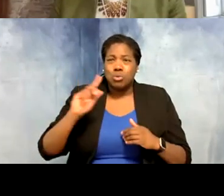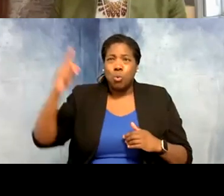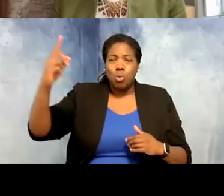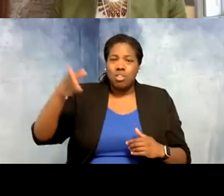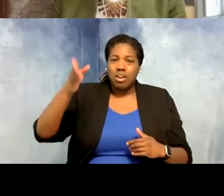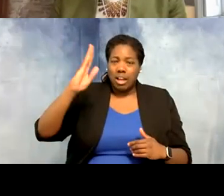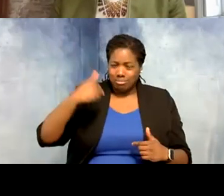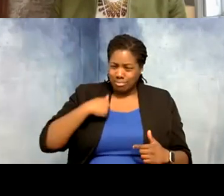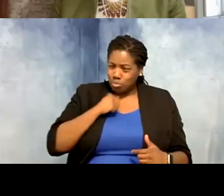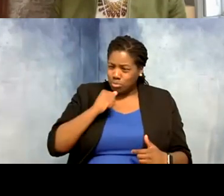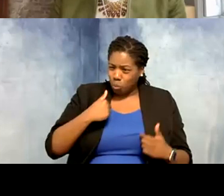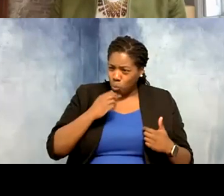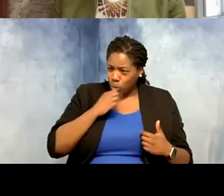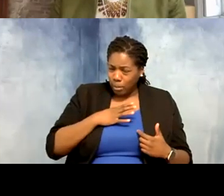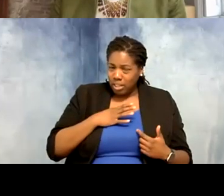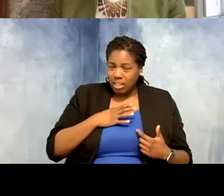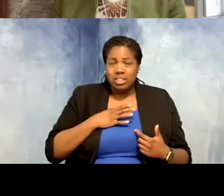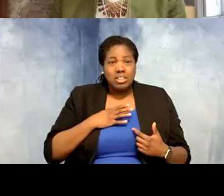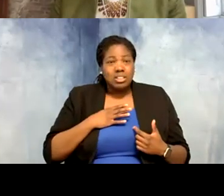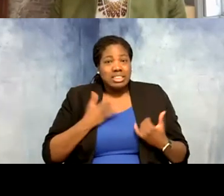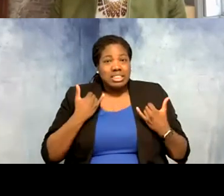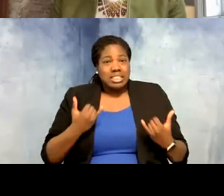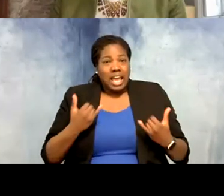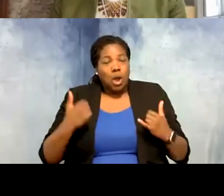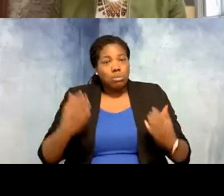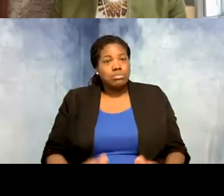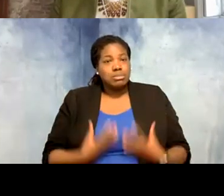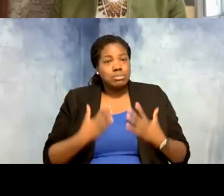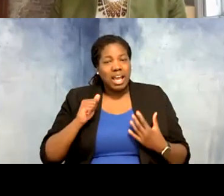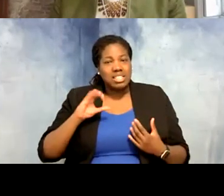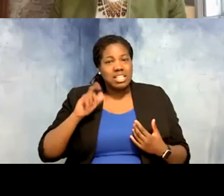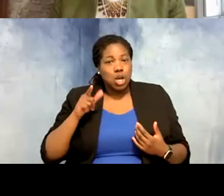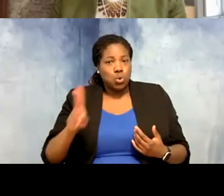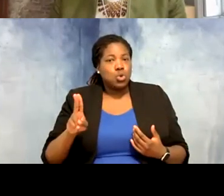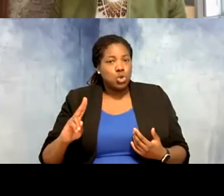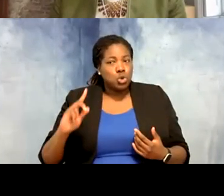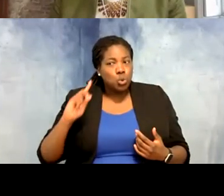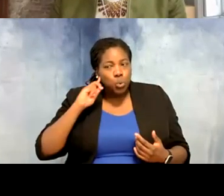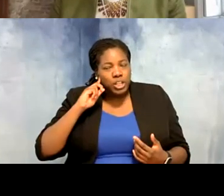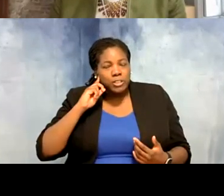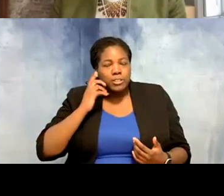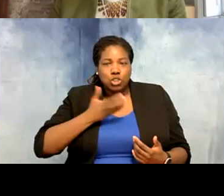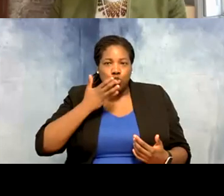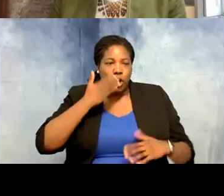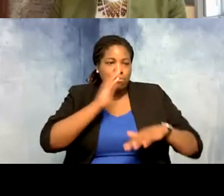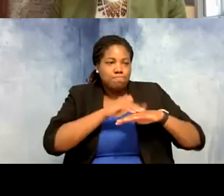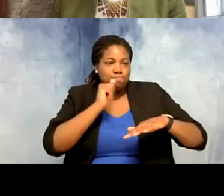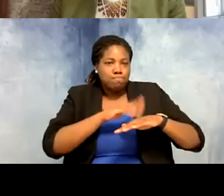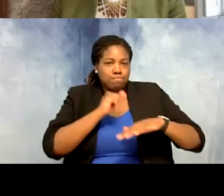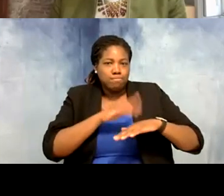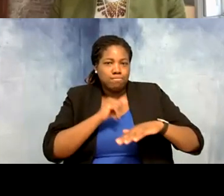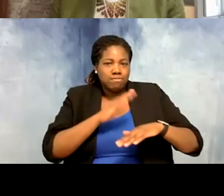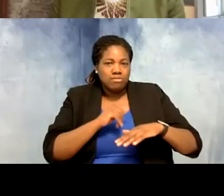a woman?" And in these days, I'm inspired by the fact that the ACLU hears that cry and that we've always